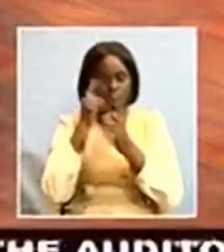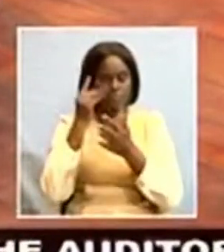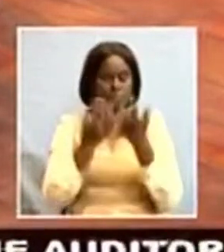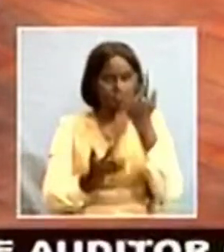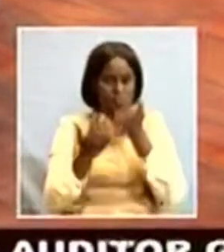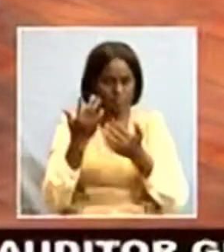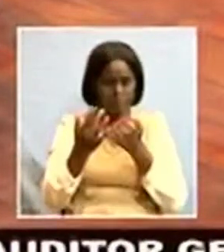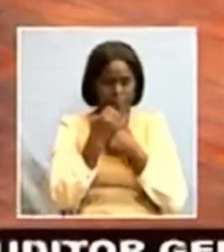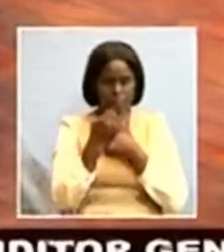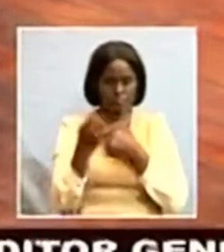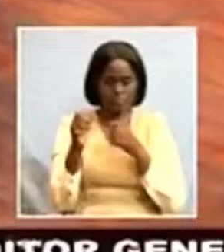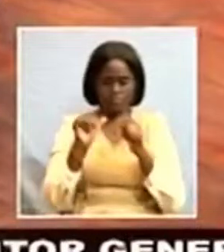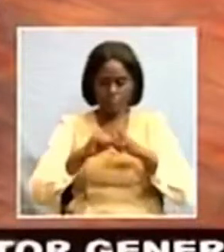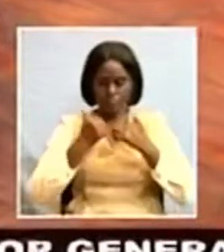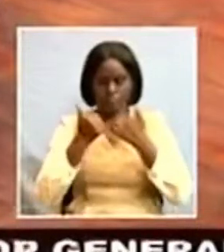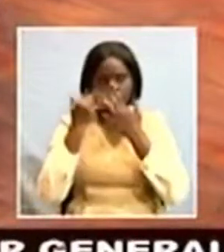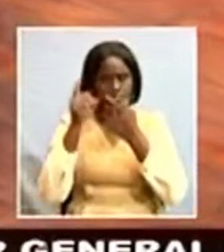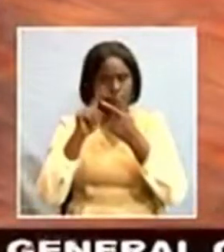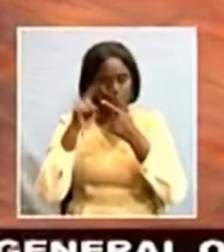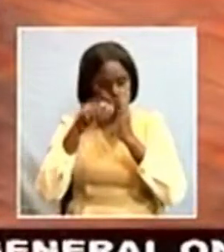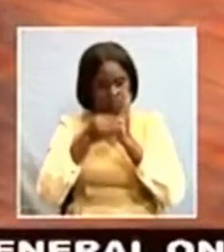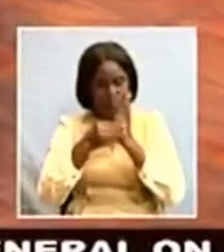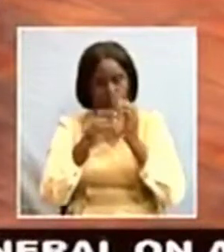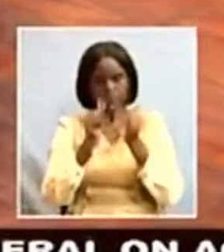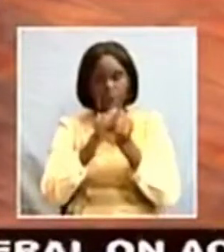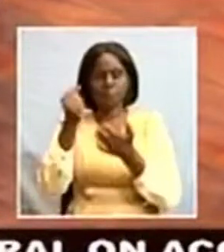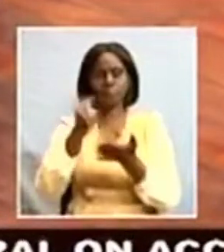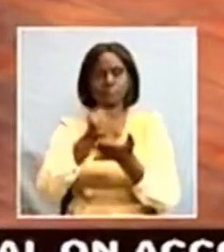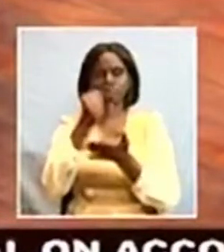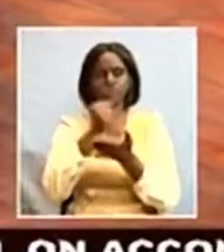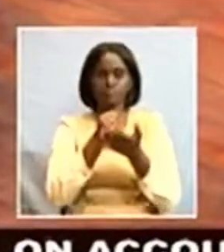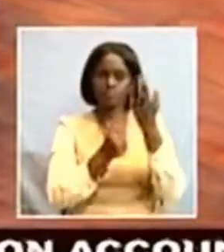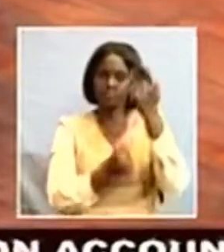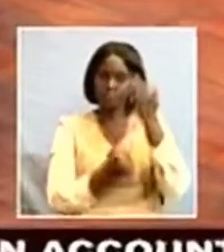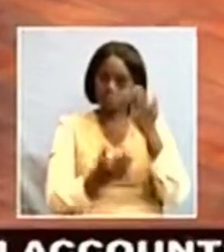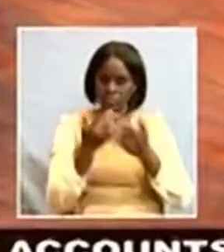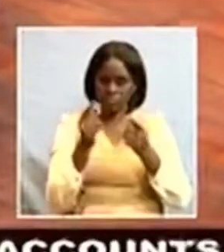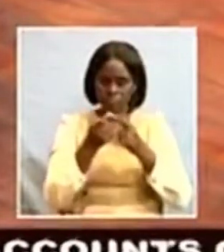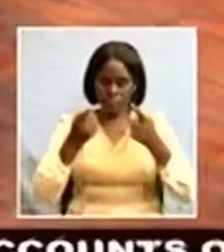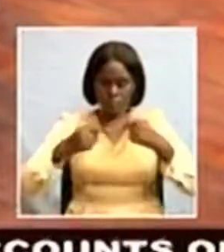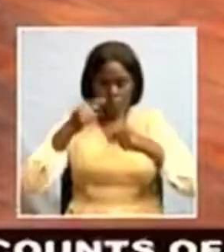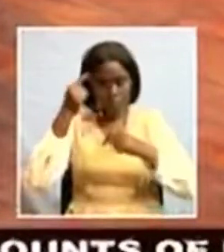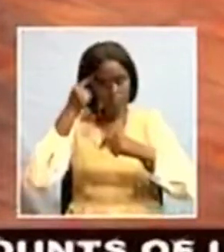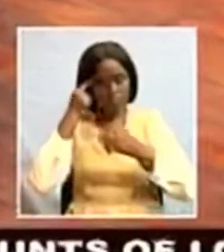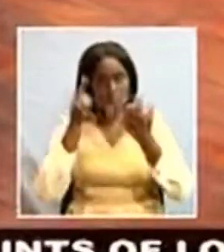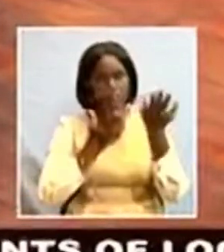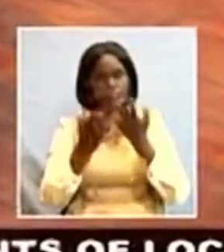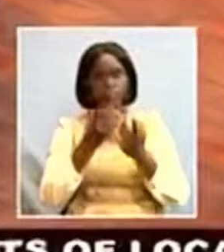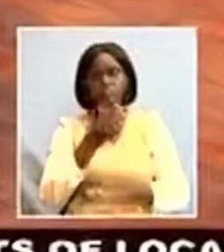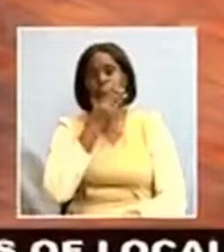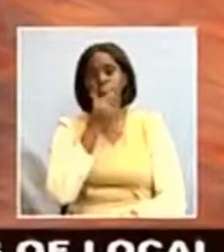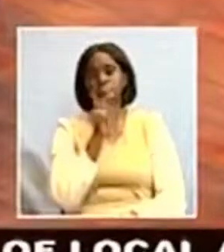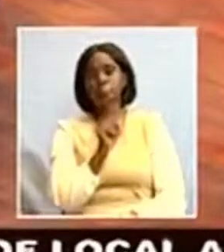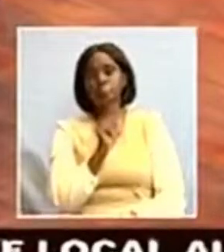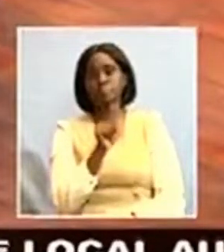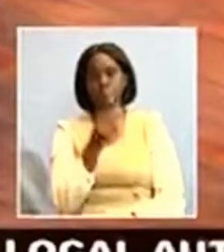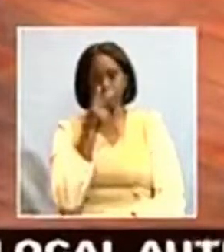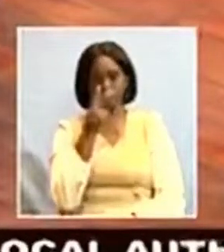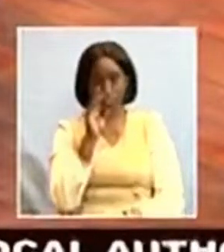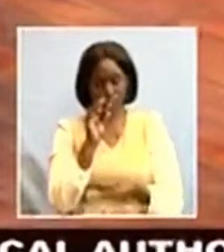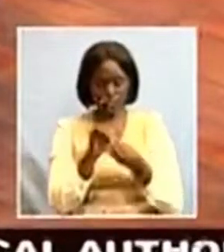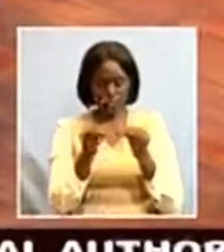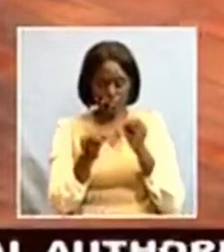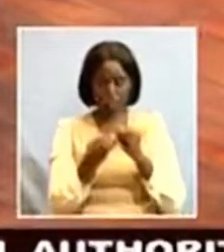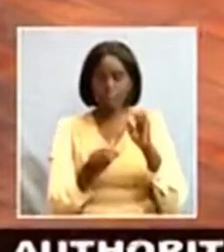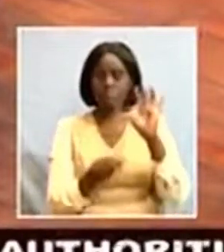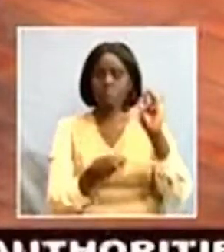firefighting equipment as we await for guidance on the recruitment of fire officers from the Local Government Service Commission. You can see Appendix